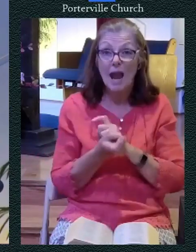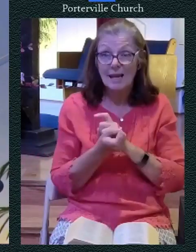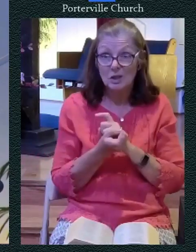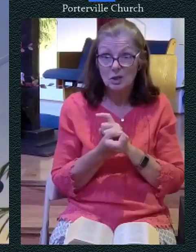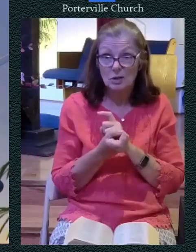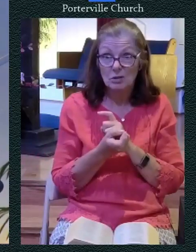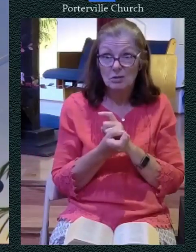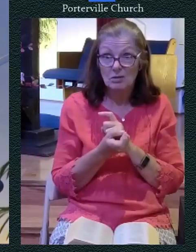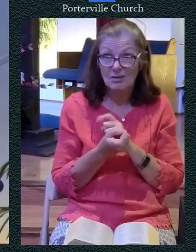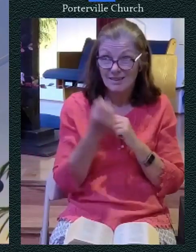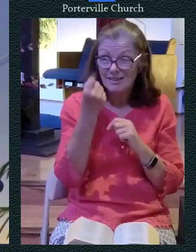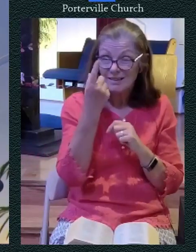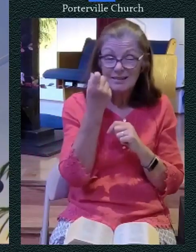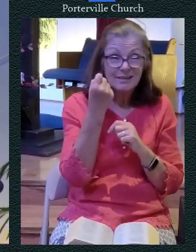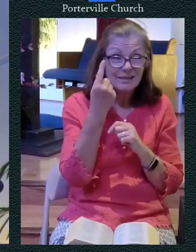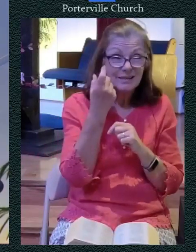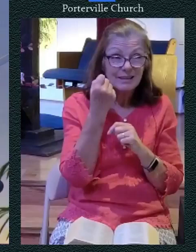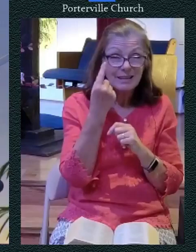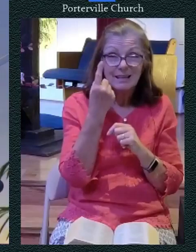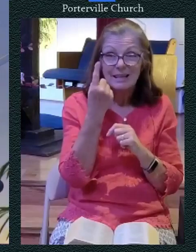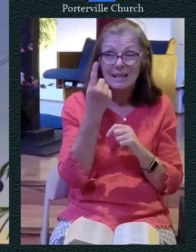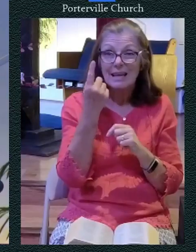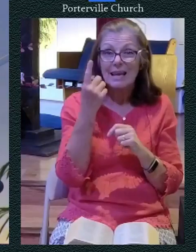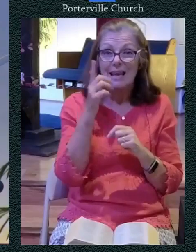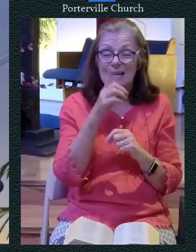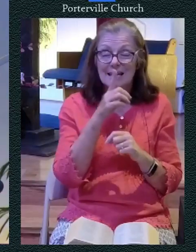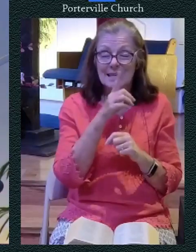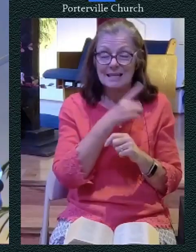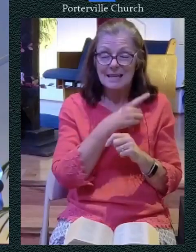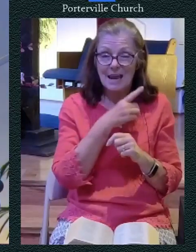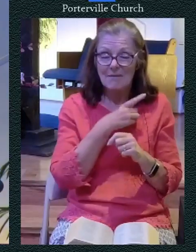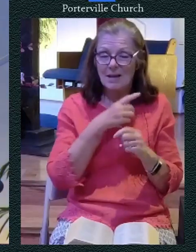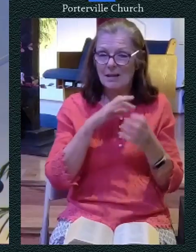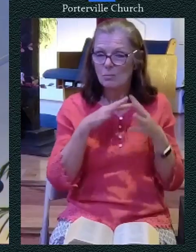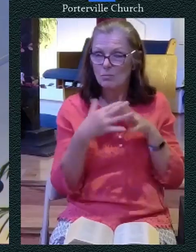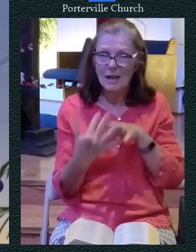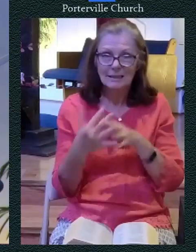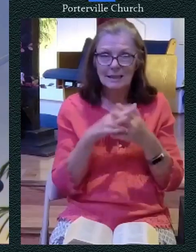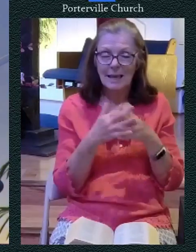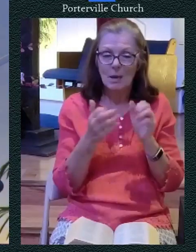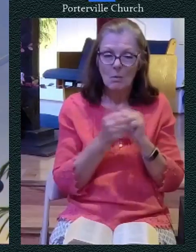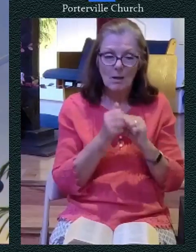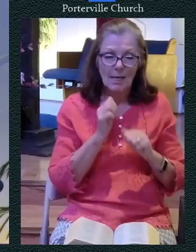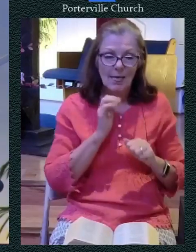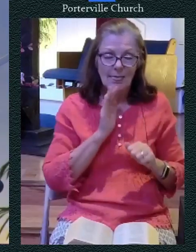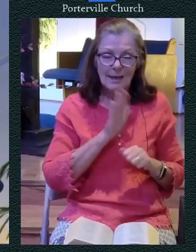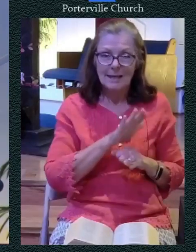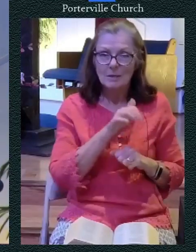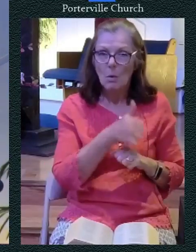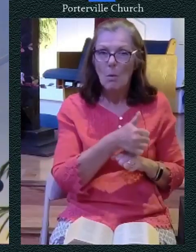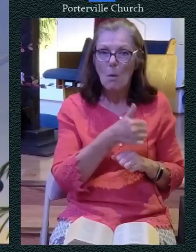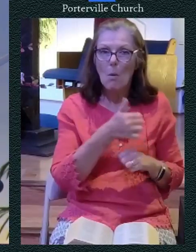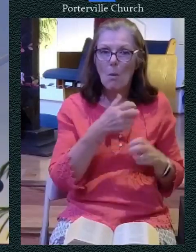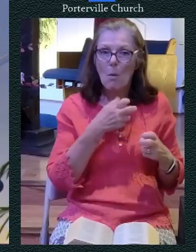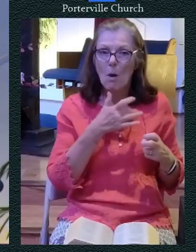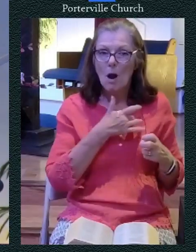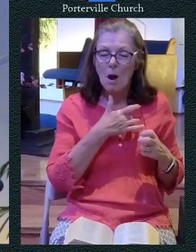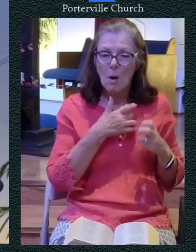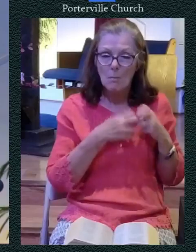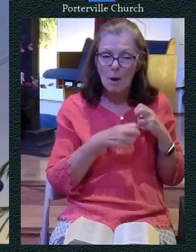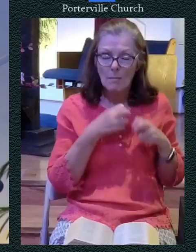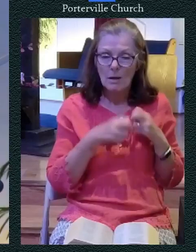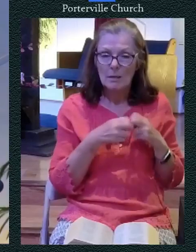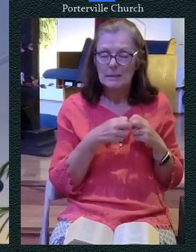You see that here? David's wrestling with this tremendous problem, and as he wrestles with that problem, he realizes,